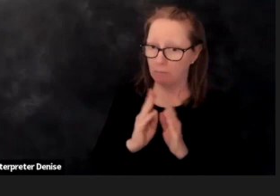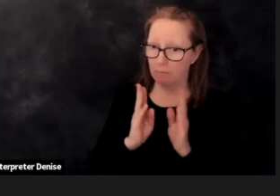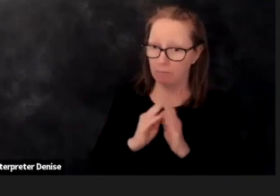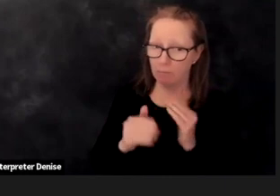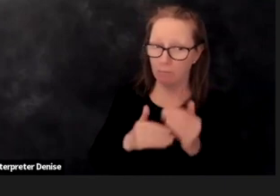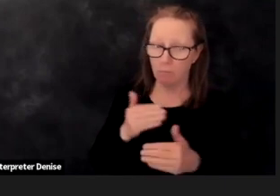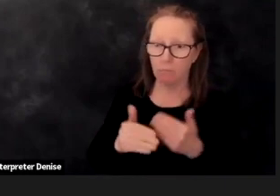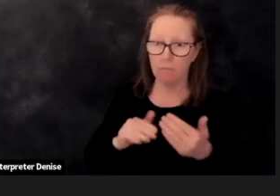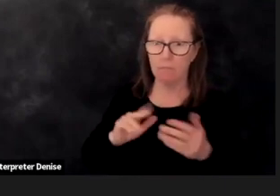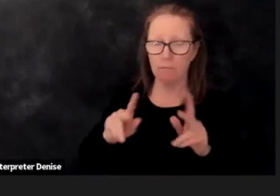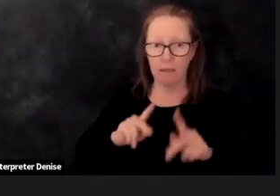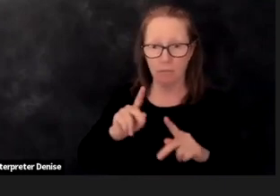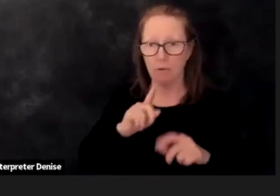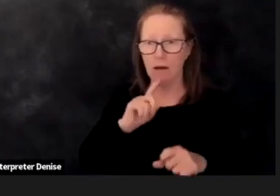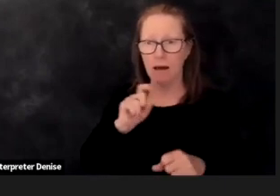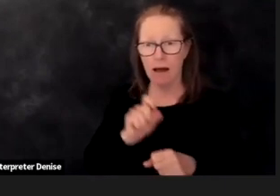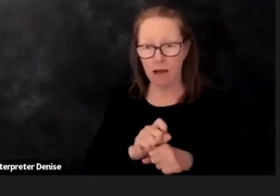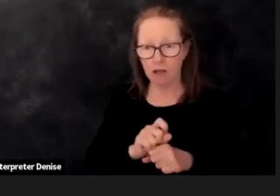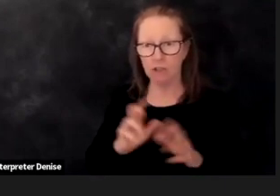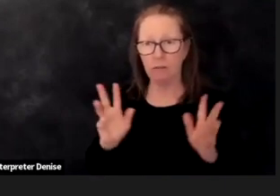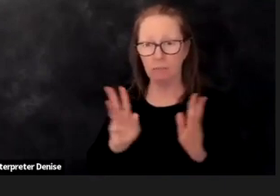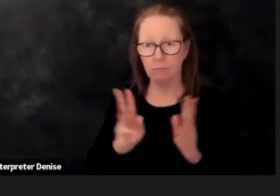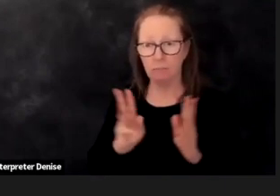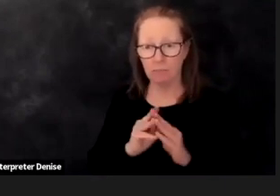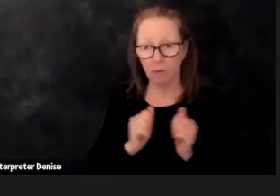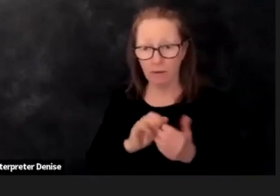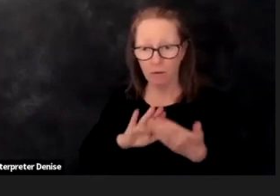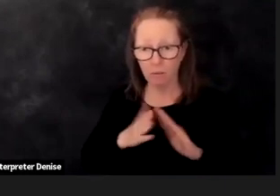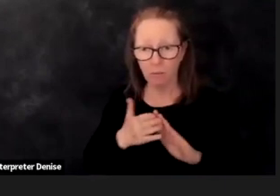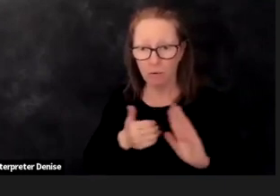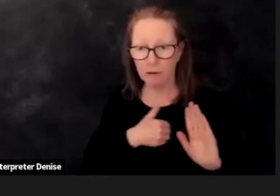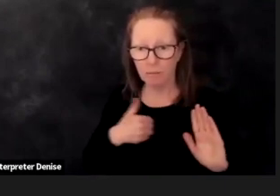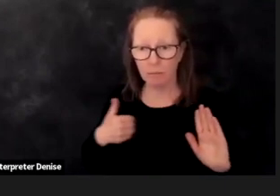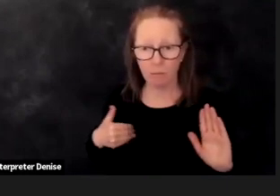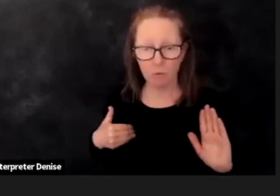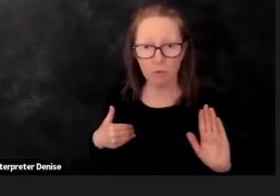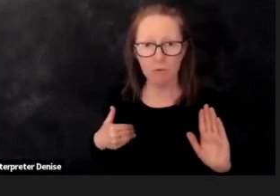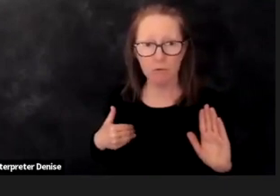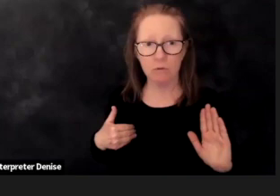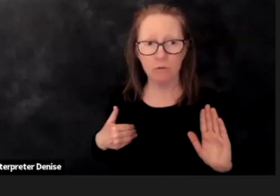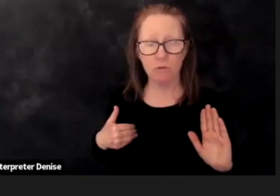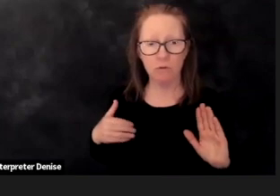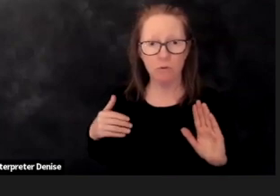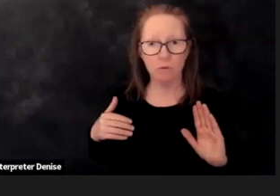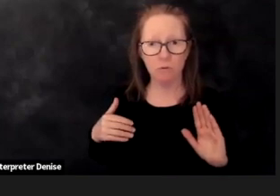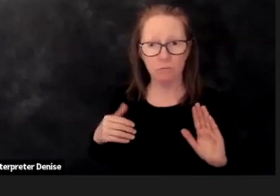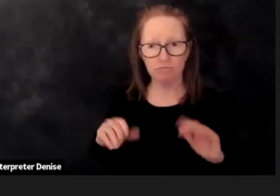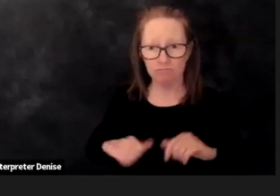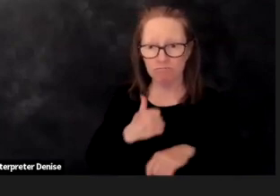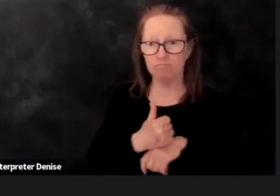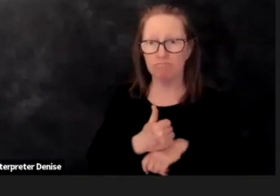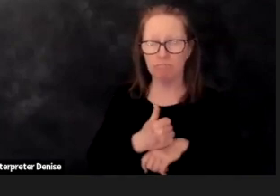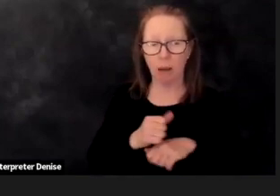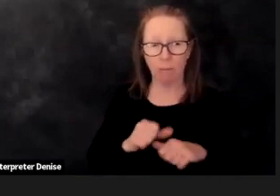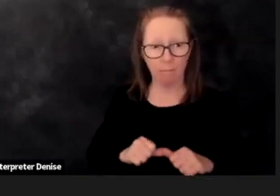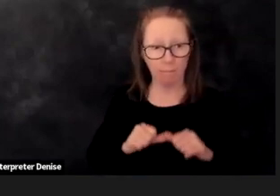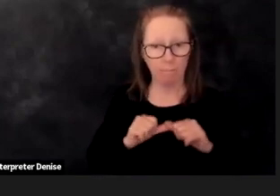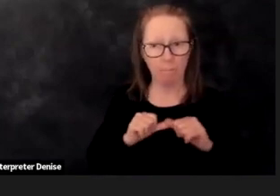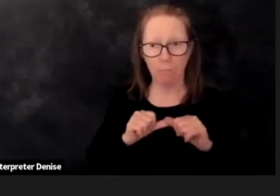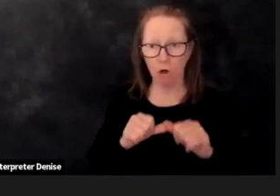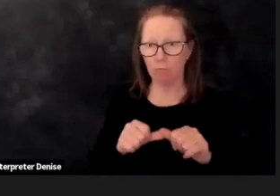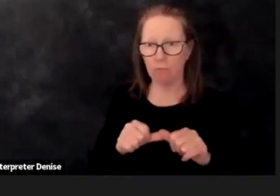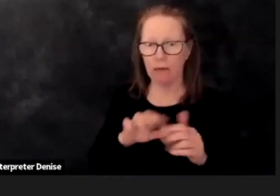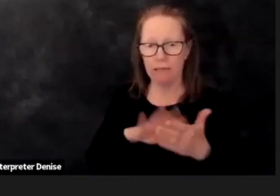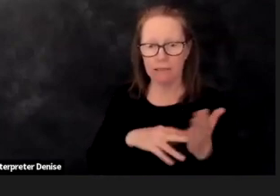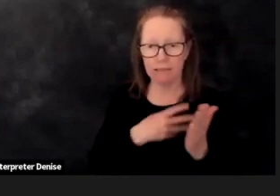with community members to actually have an initiated permanent schedule for the community, as far as like